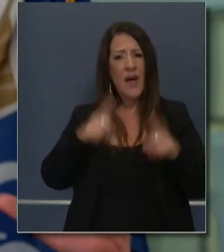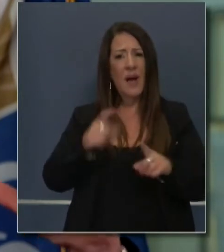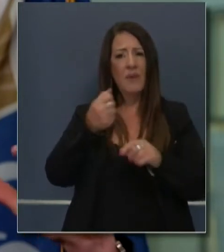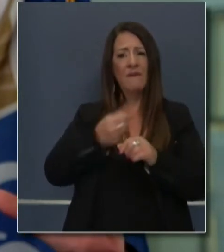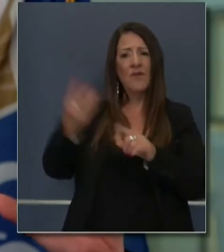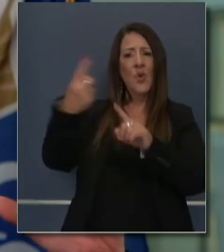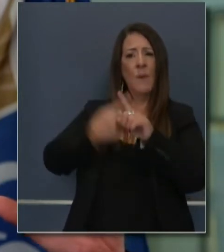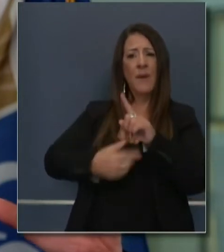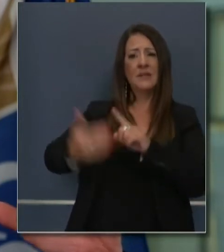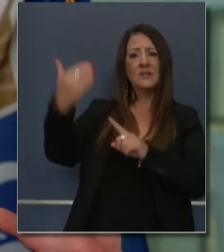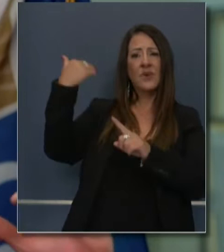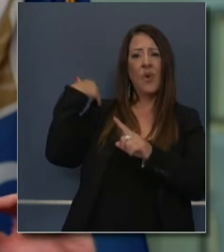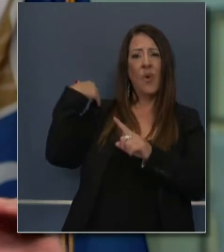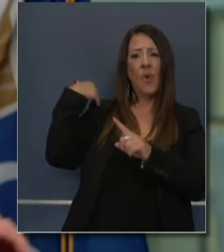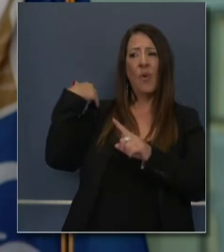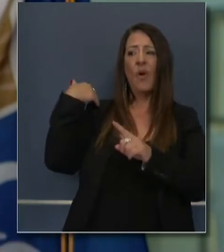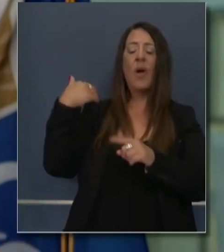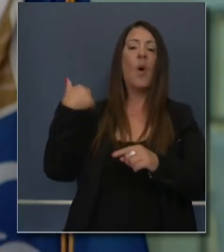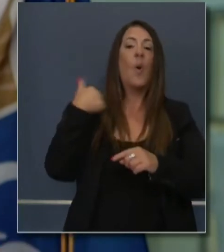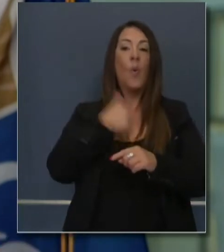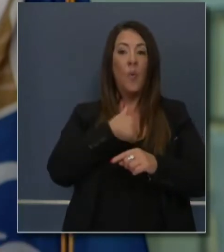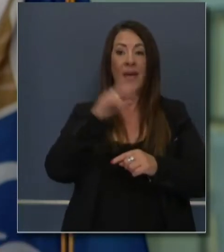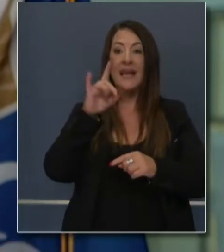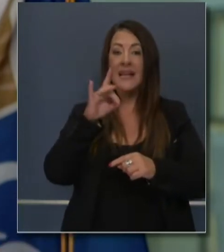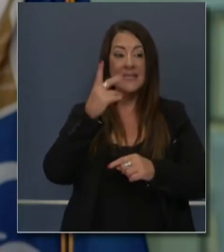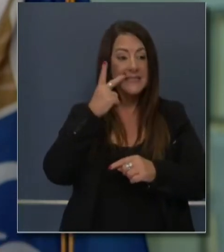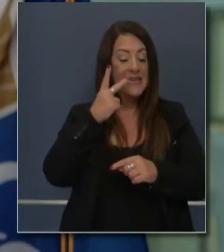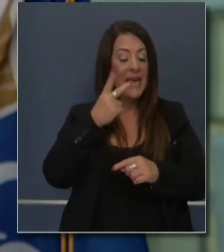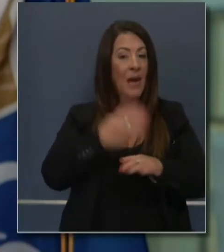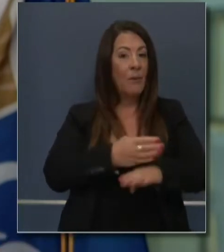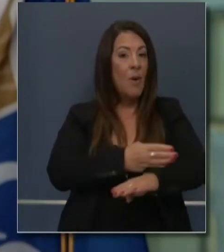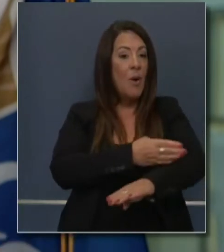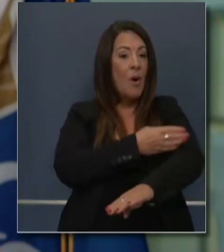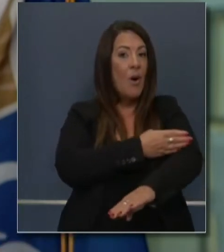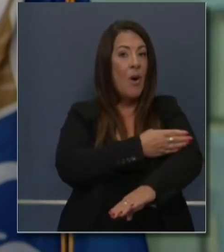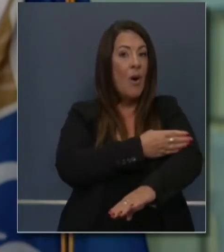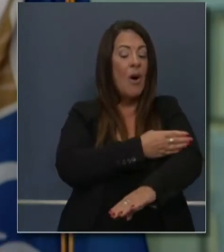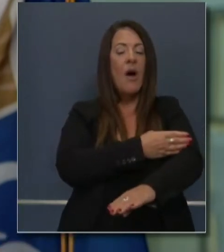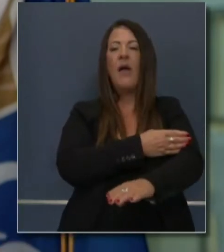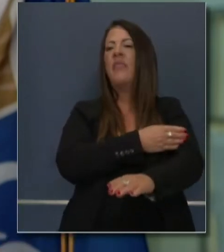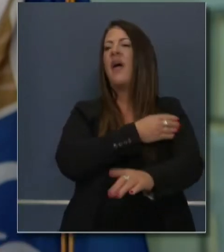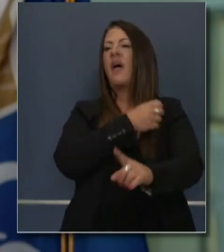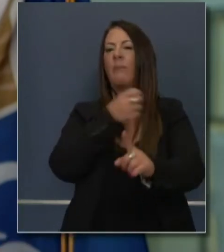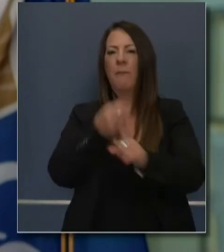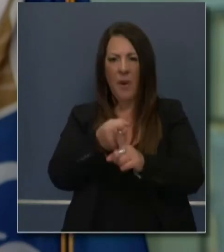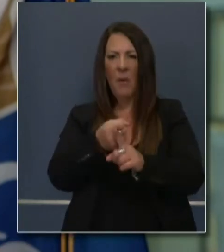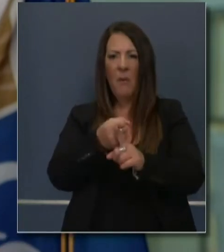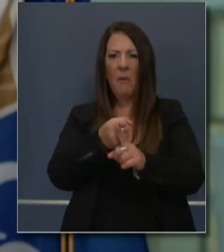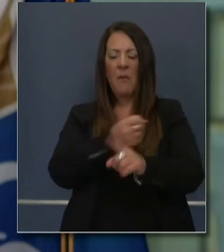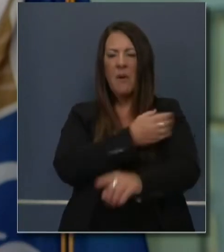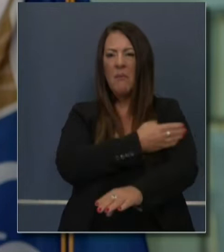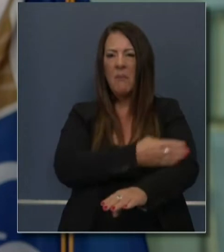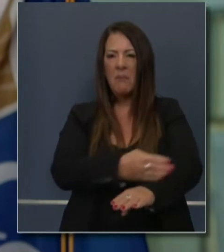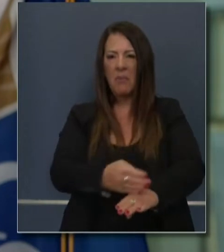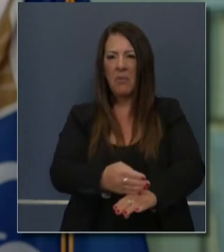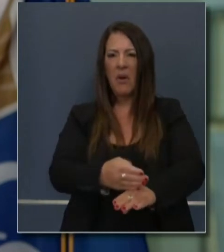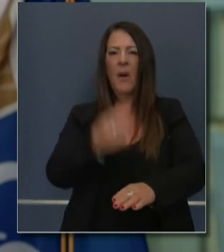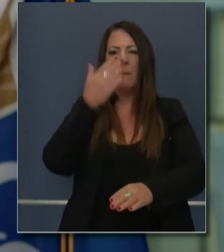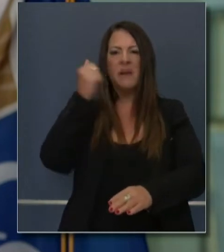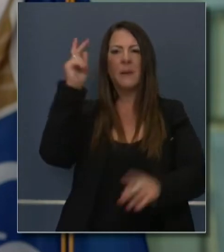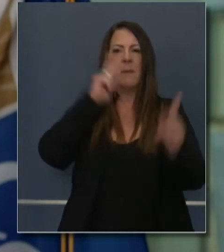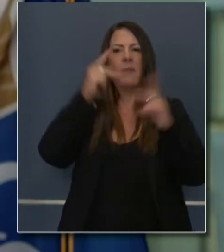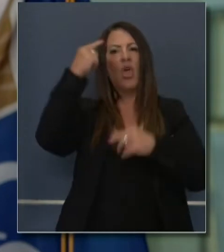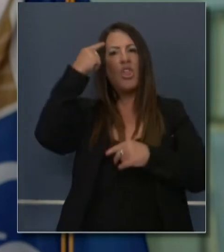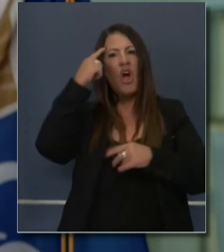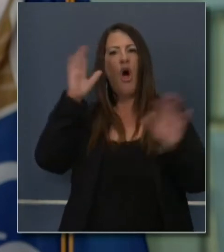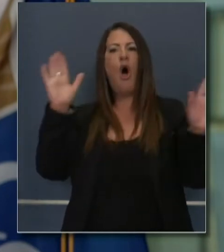to see progress over extended period of time, and invariably people said, well, looks like we're out of the